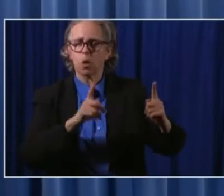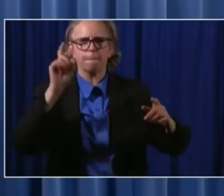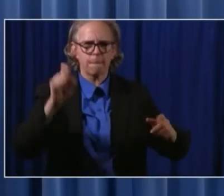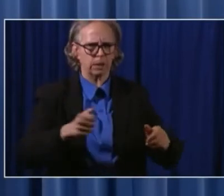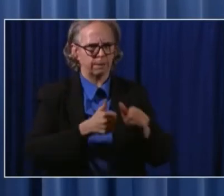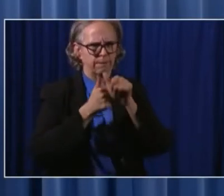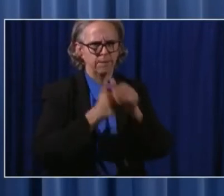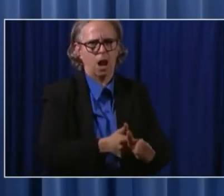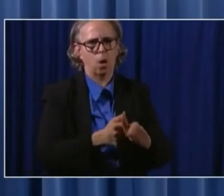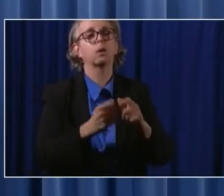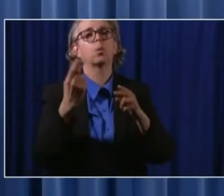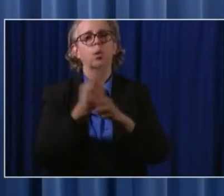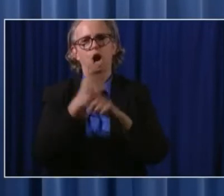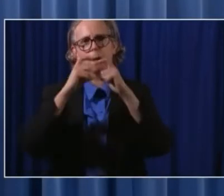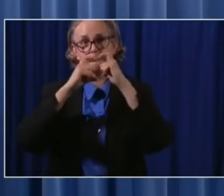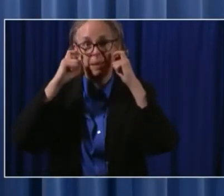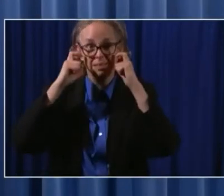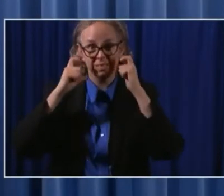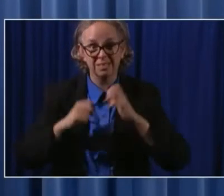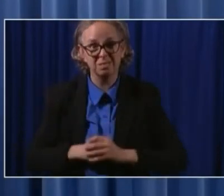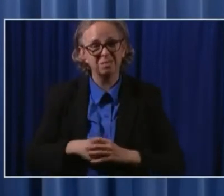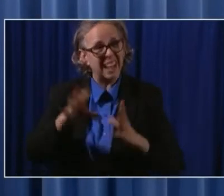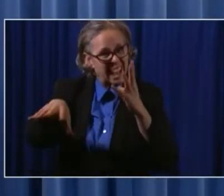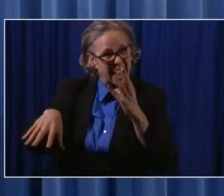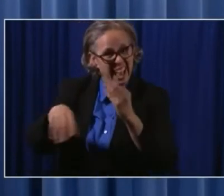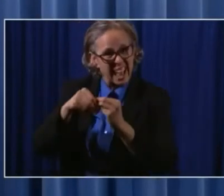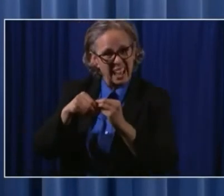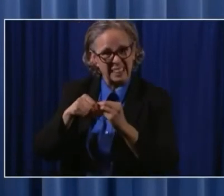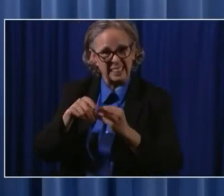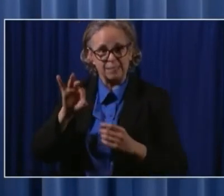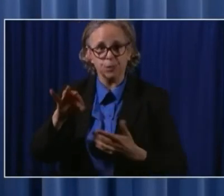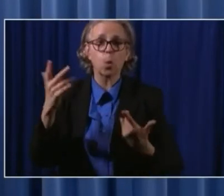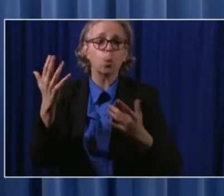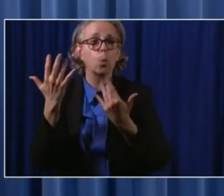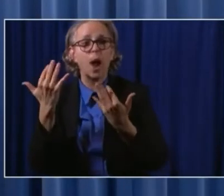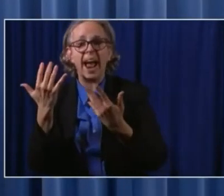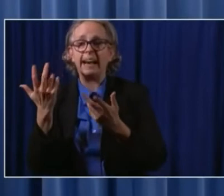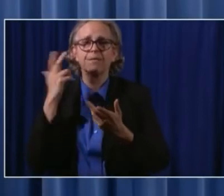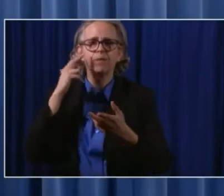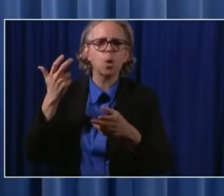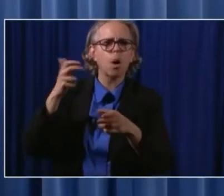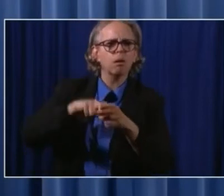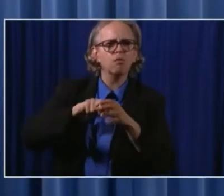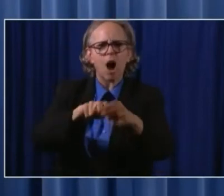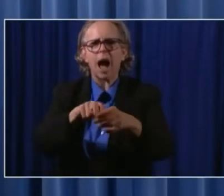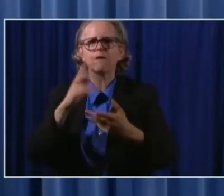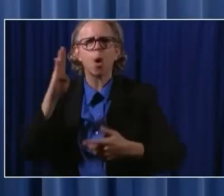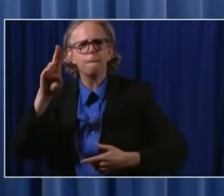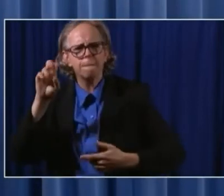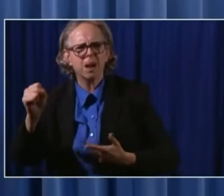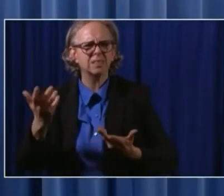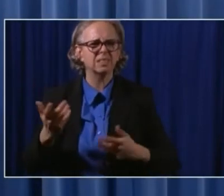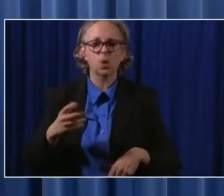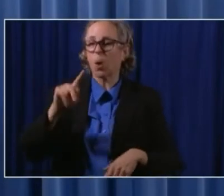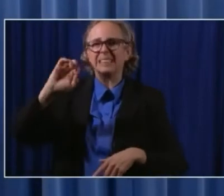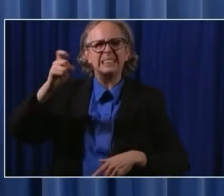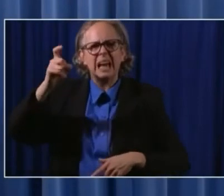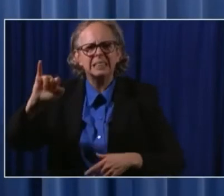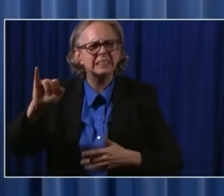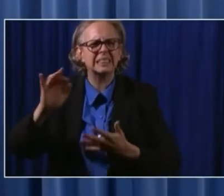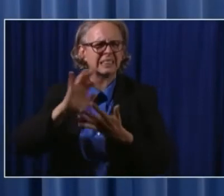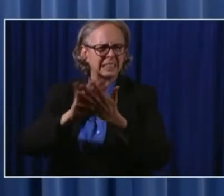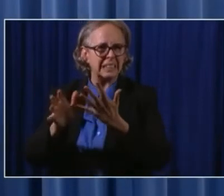waiting for a ride, driving or operating public transportation, such as a taxi, a car service, or a private car used